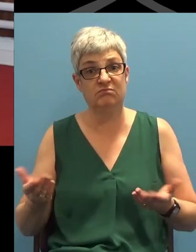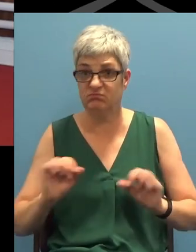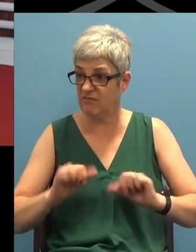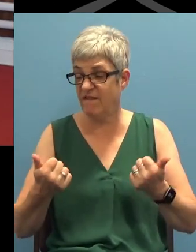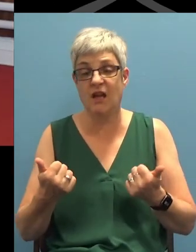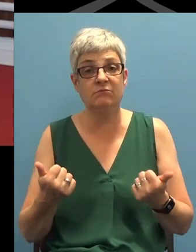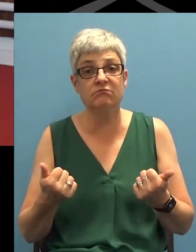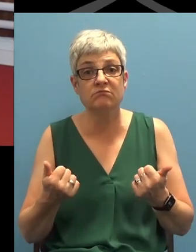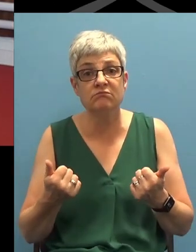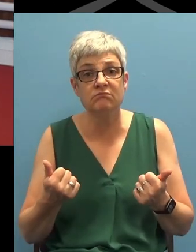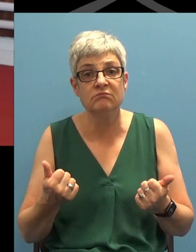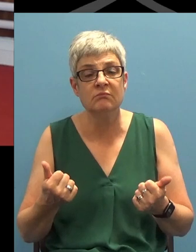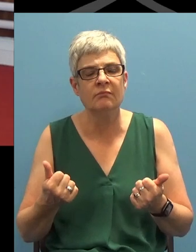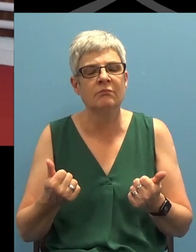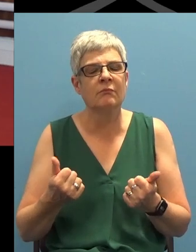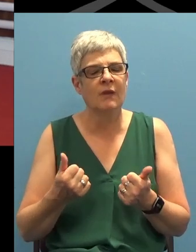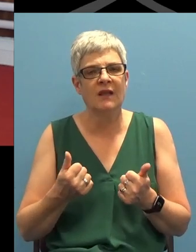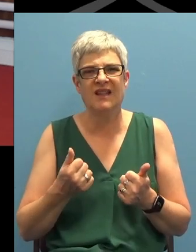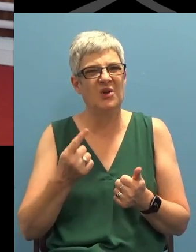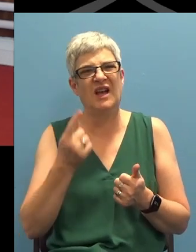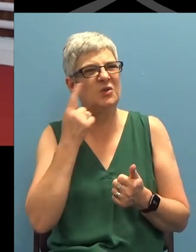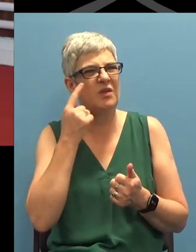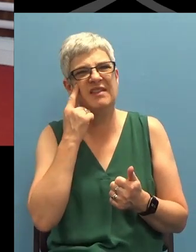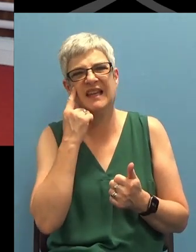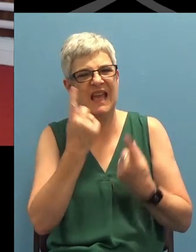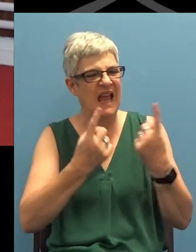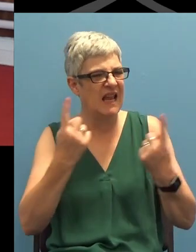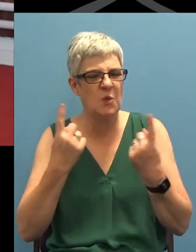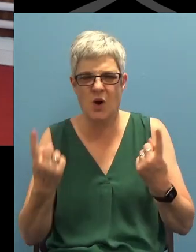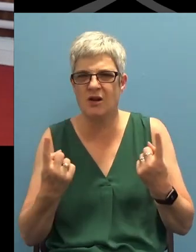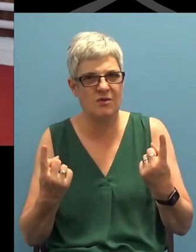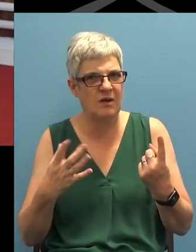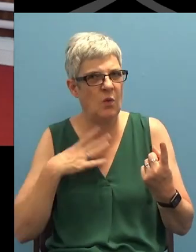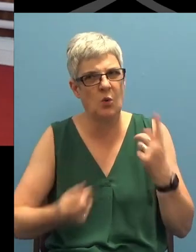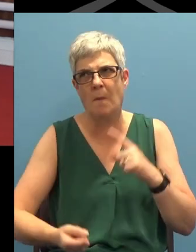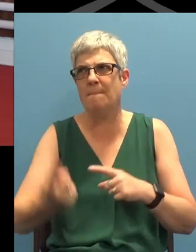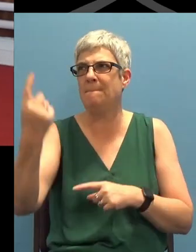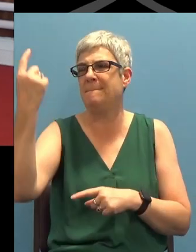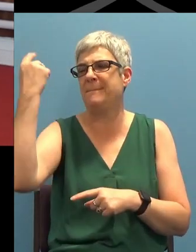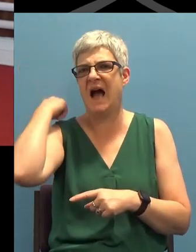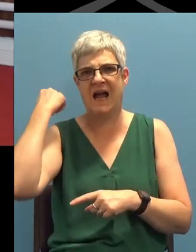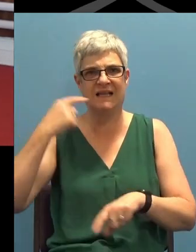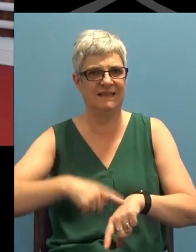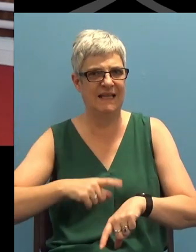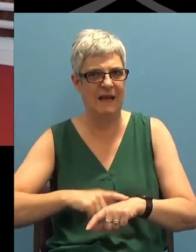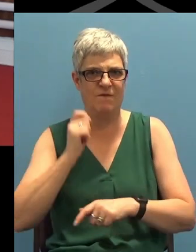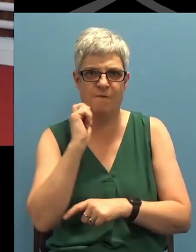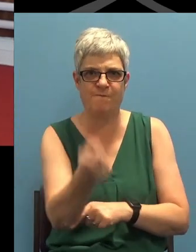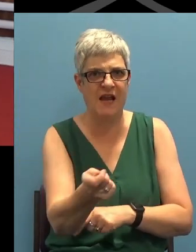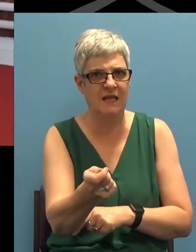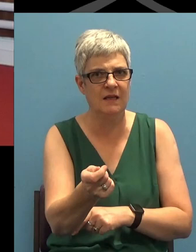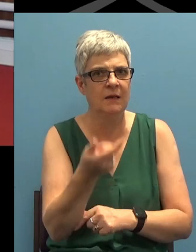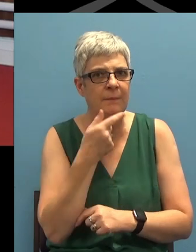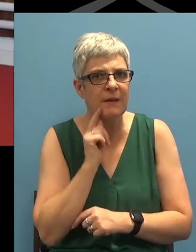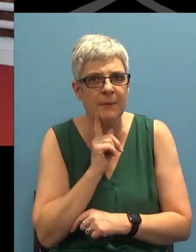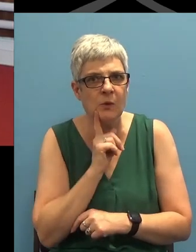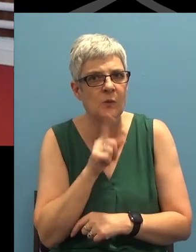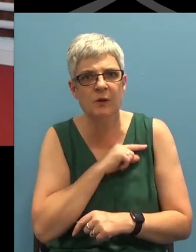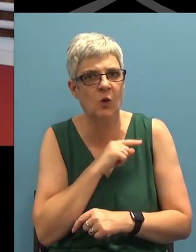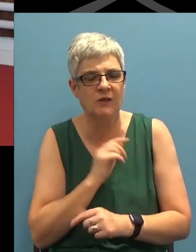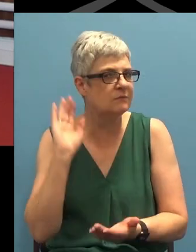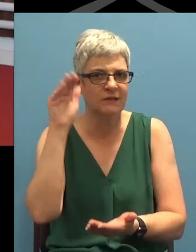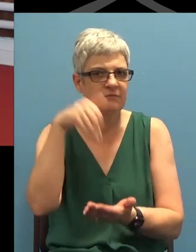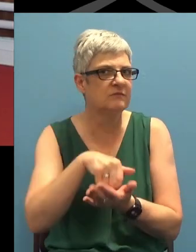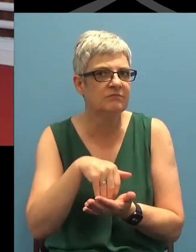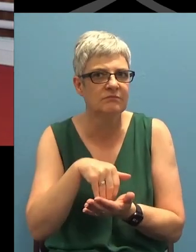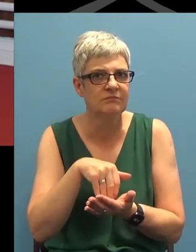Now, I don't suppose any of us would want to go back to the time when you were fining people for not turning up,